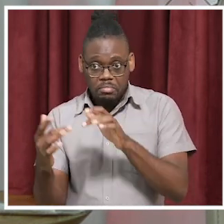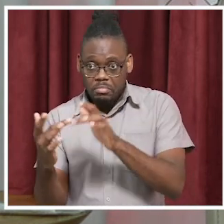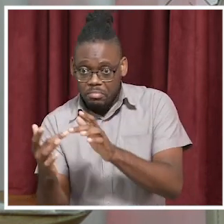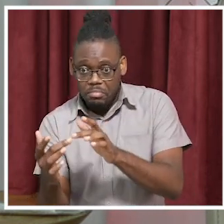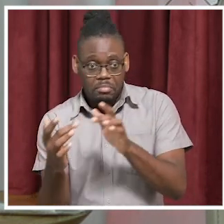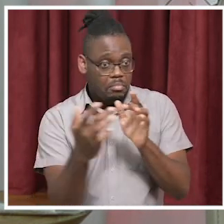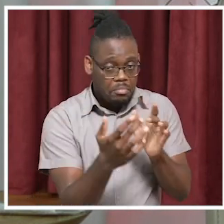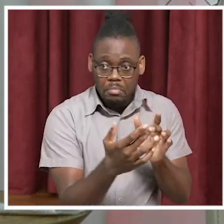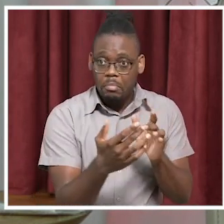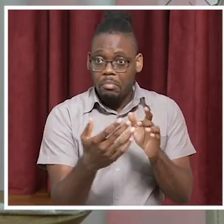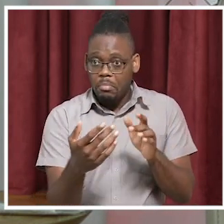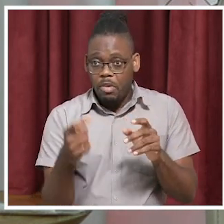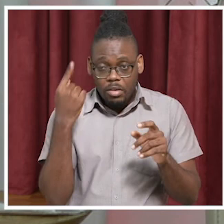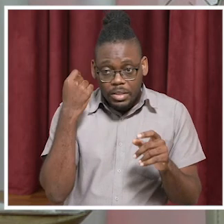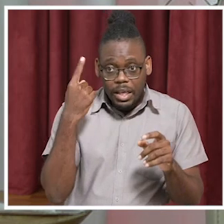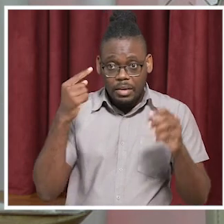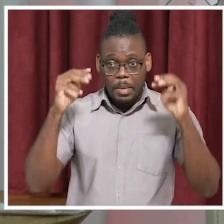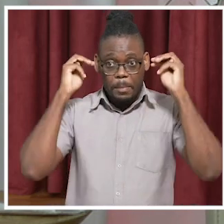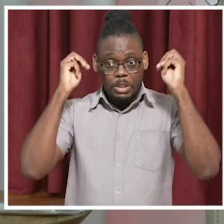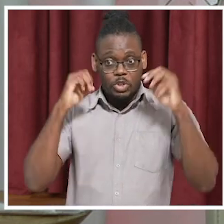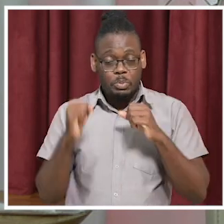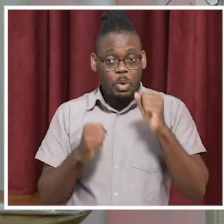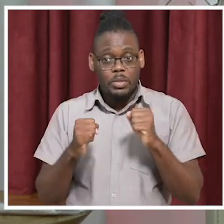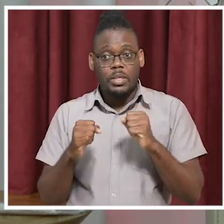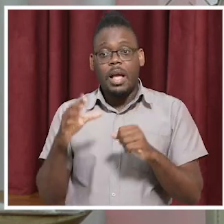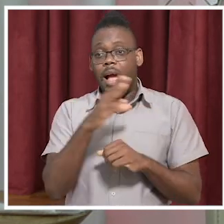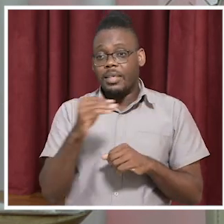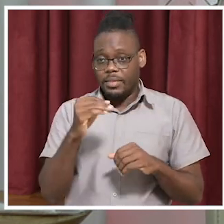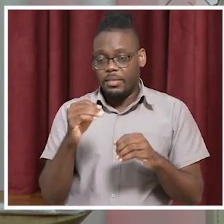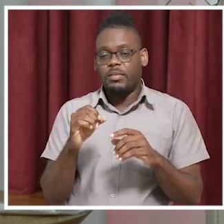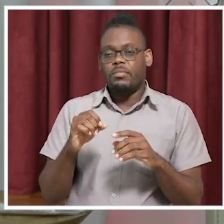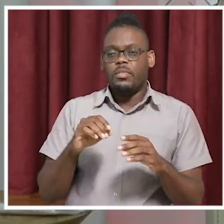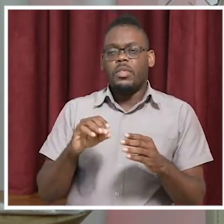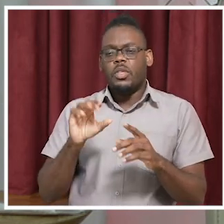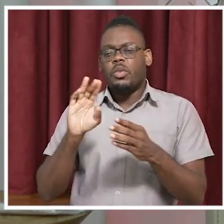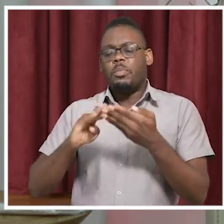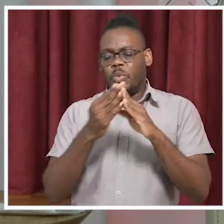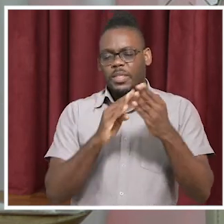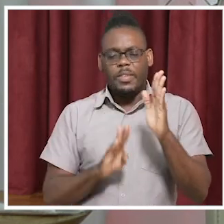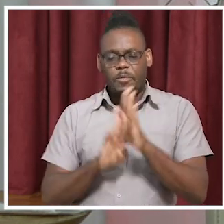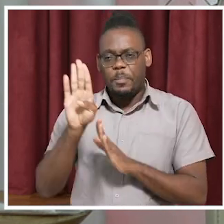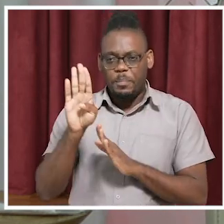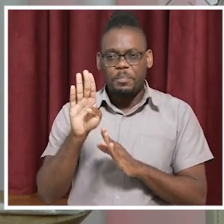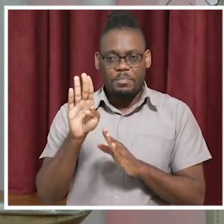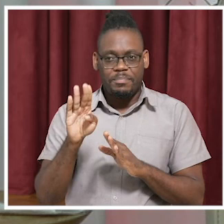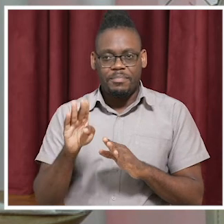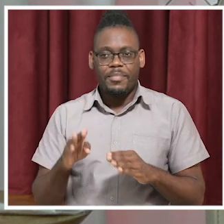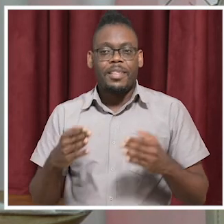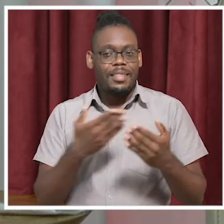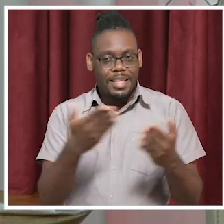help. That's the sentiments I hope everybody takes away from this edition of TT Online Community Voices.